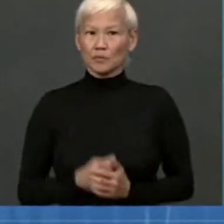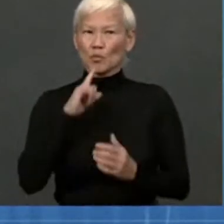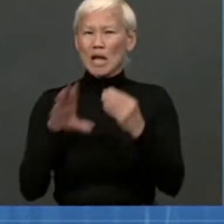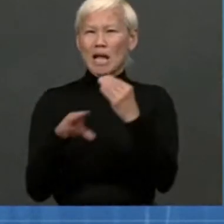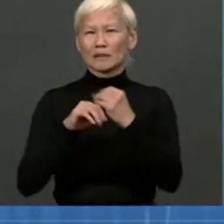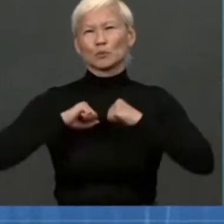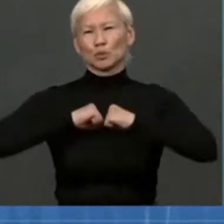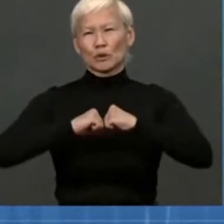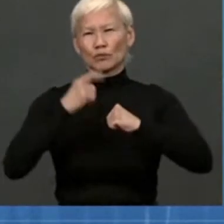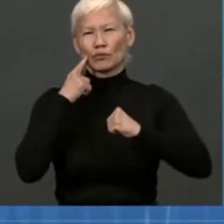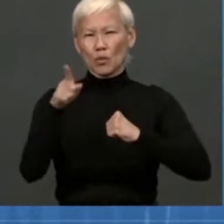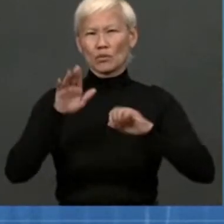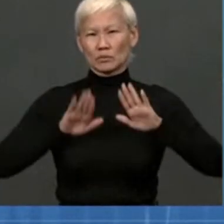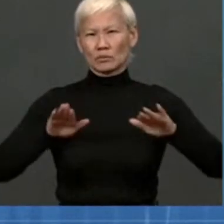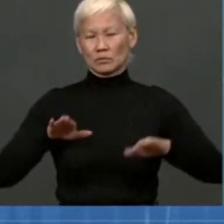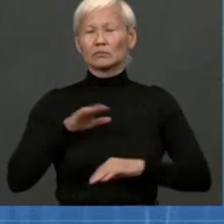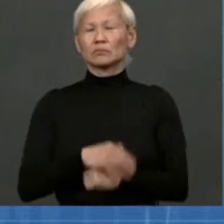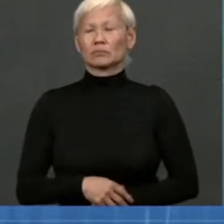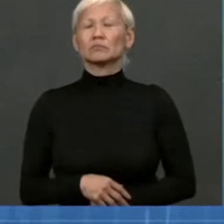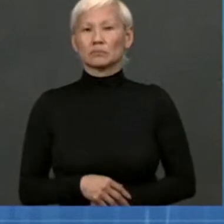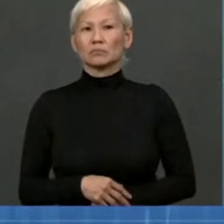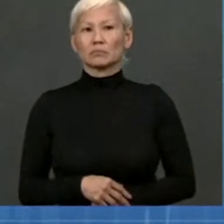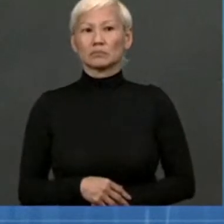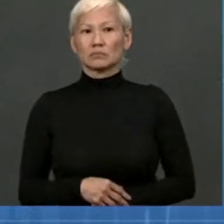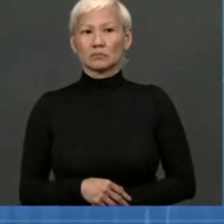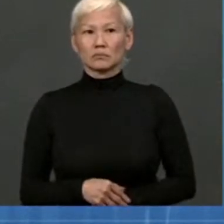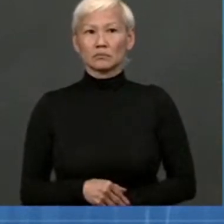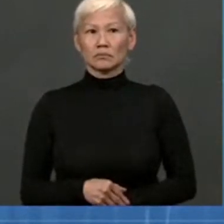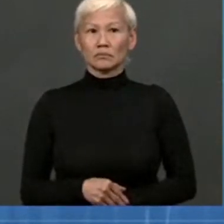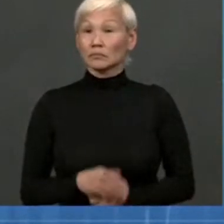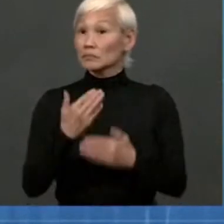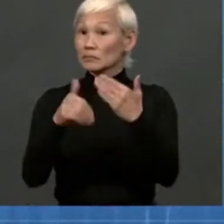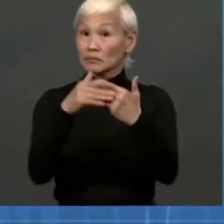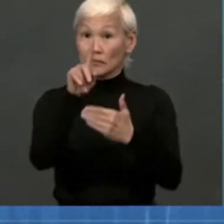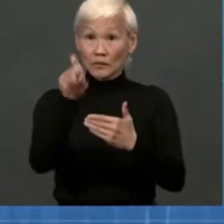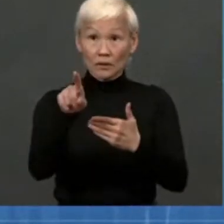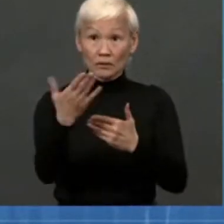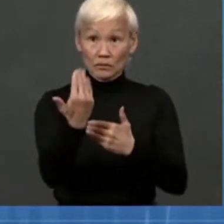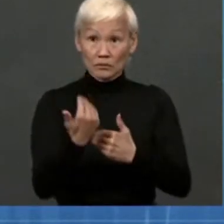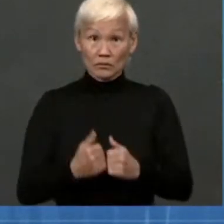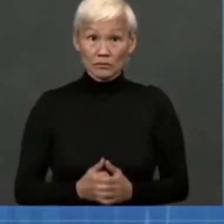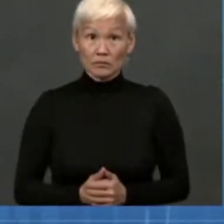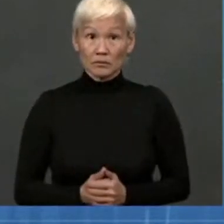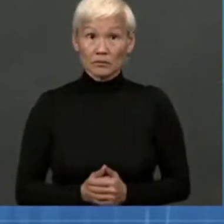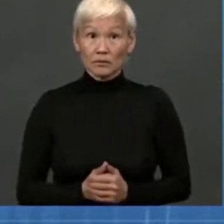Next question, please. Let's go to Monica Alba at NBC News.